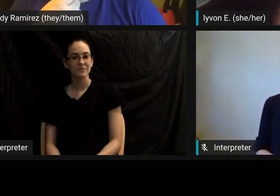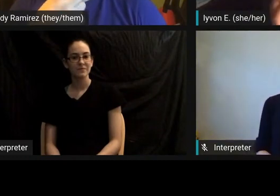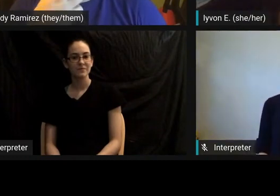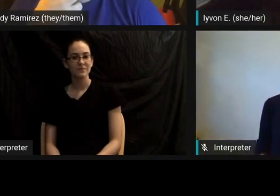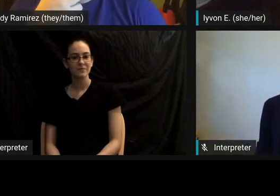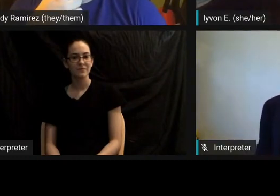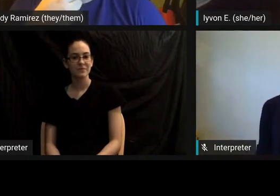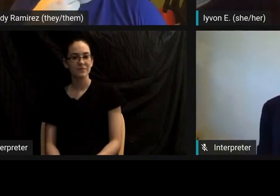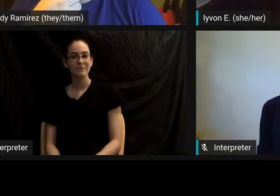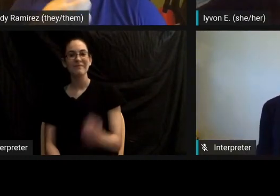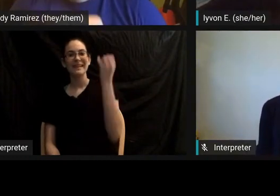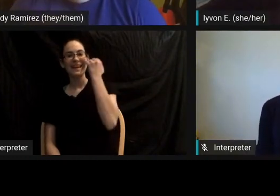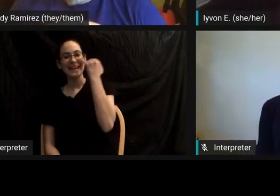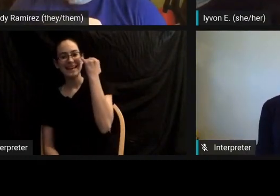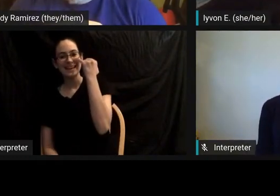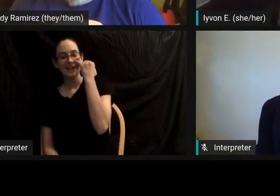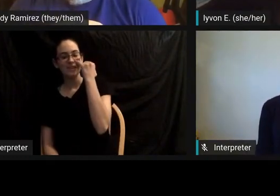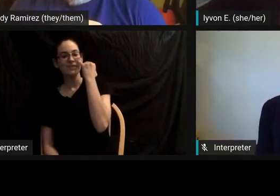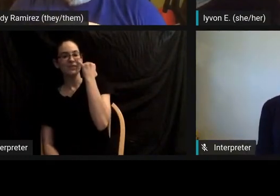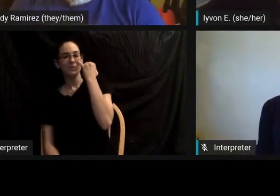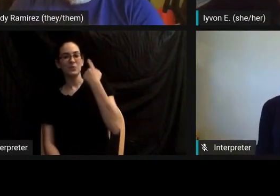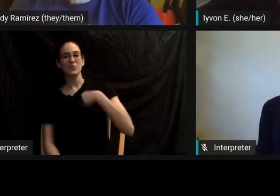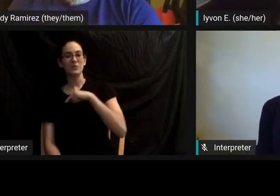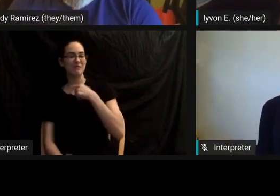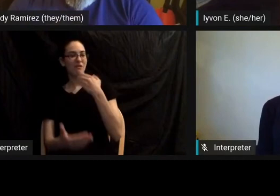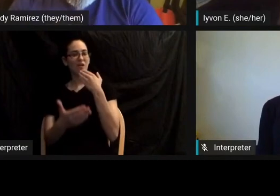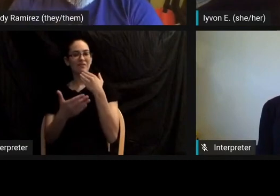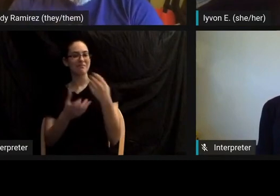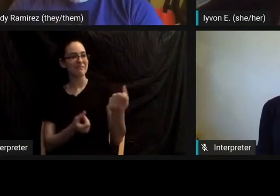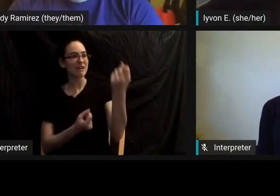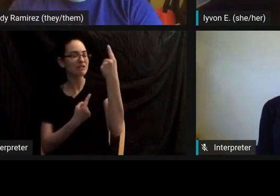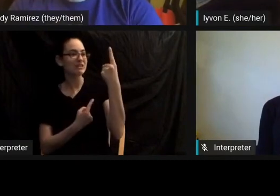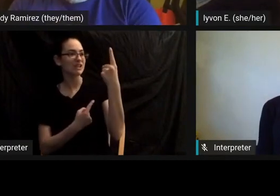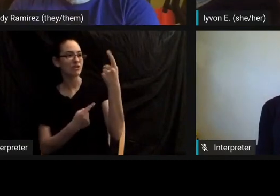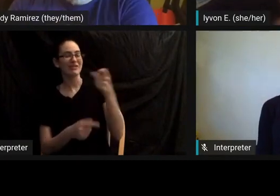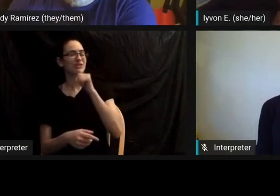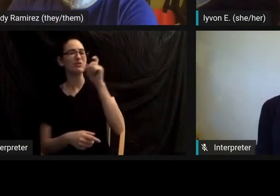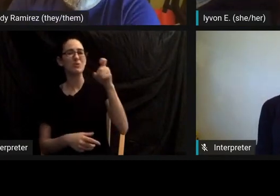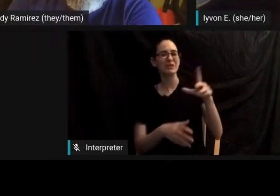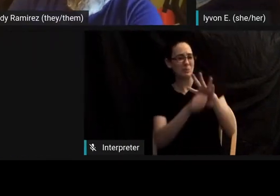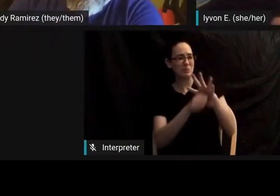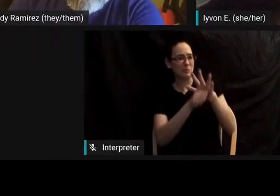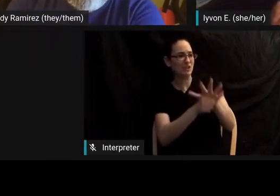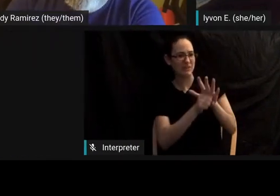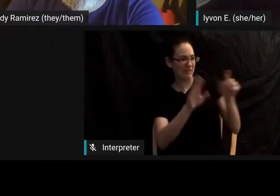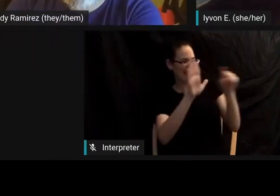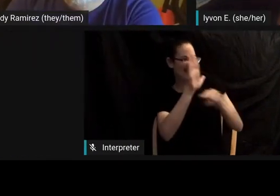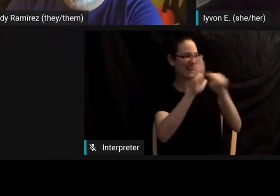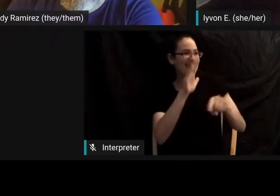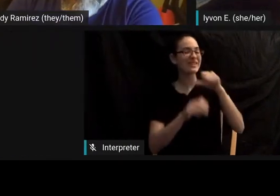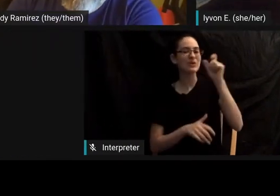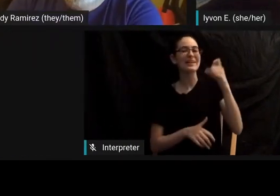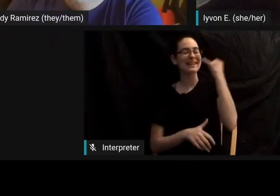people, there's always a solution. And there's never really a reason for things to get super stressful or negative if you're